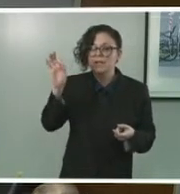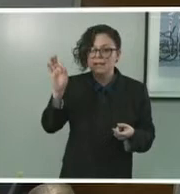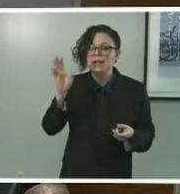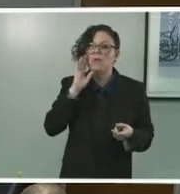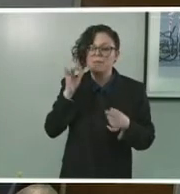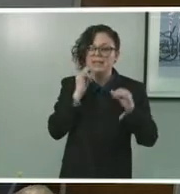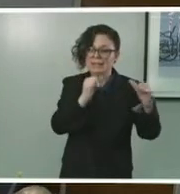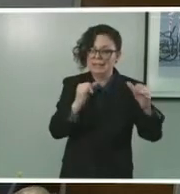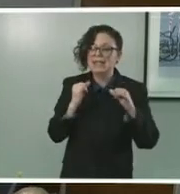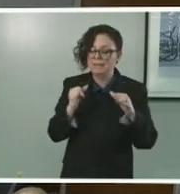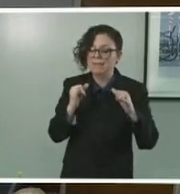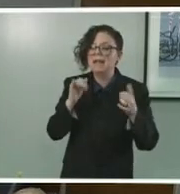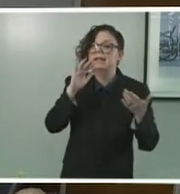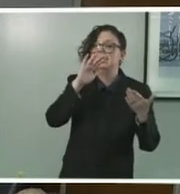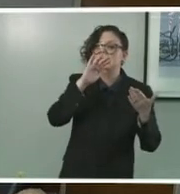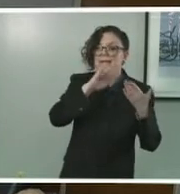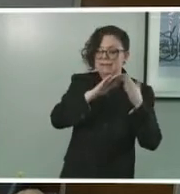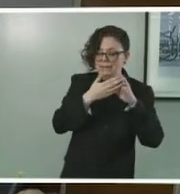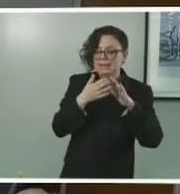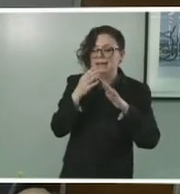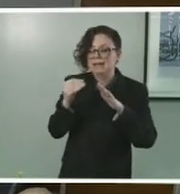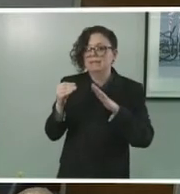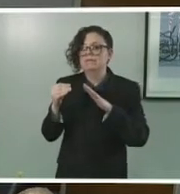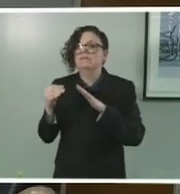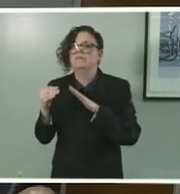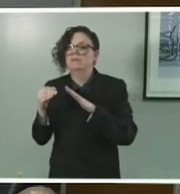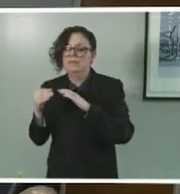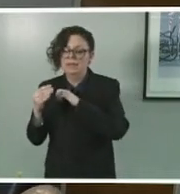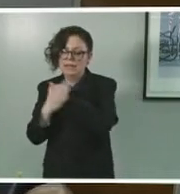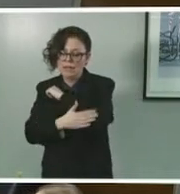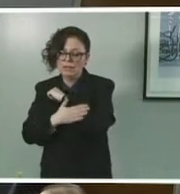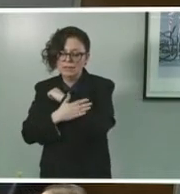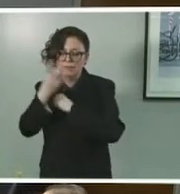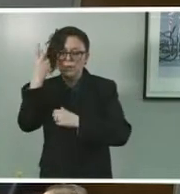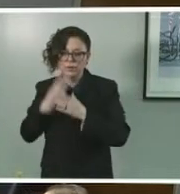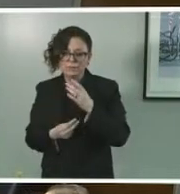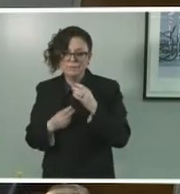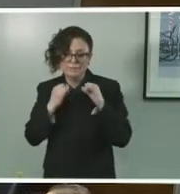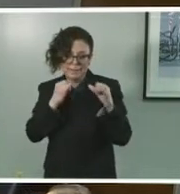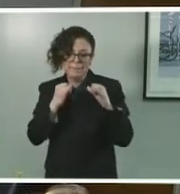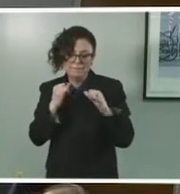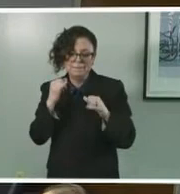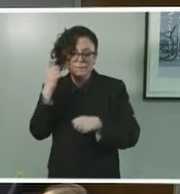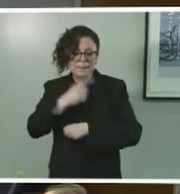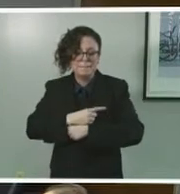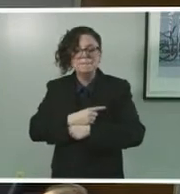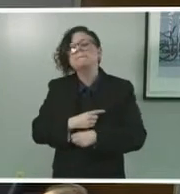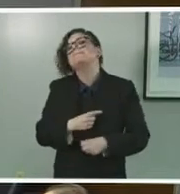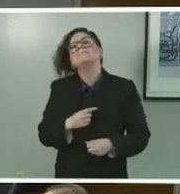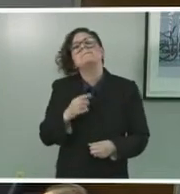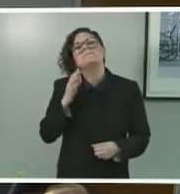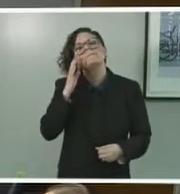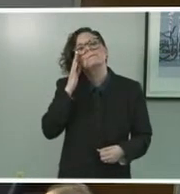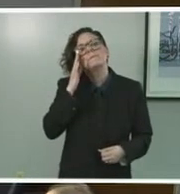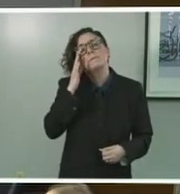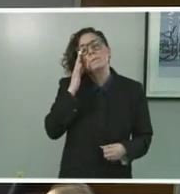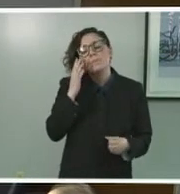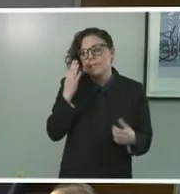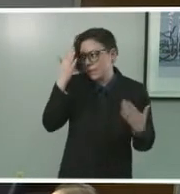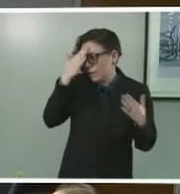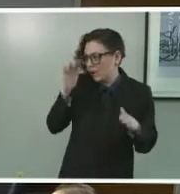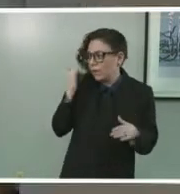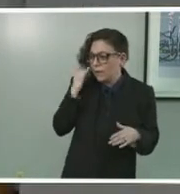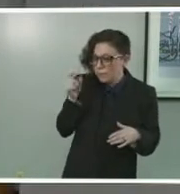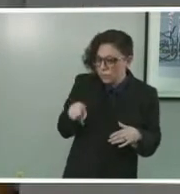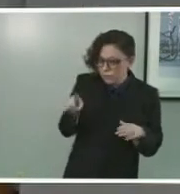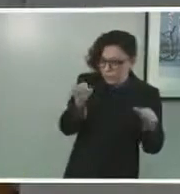and county. Correct. Okay. I don't know that you can answer this question yet, but I'll try with the